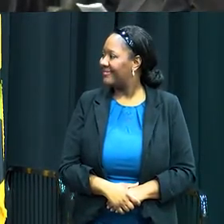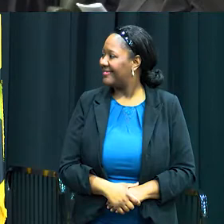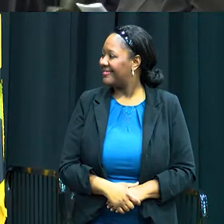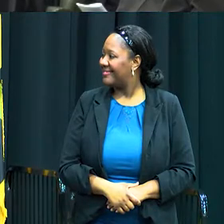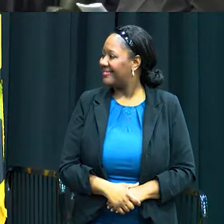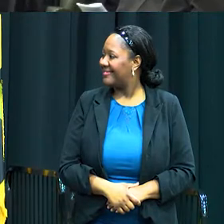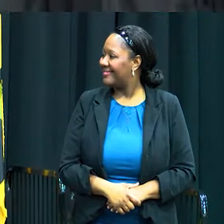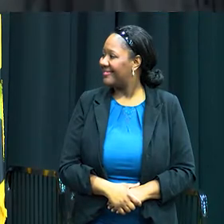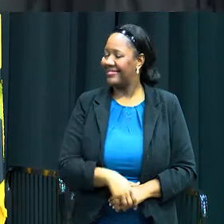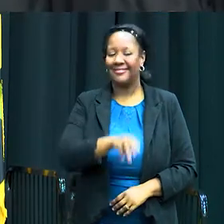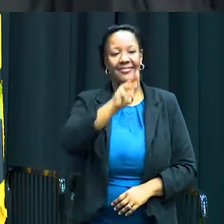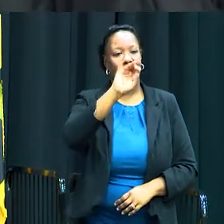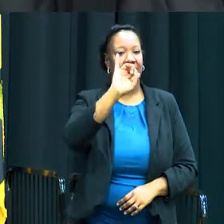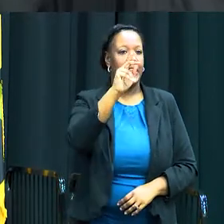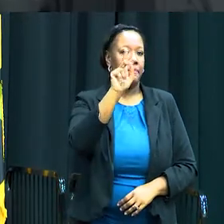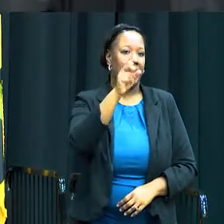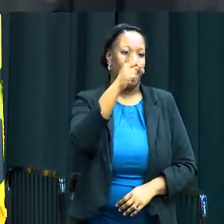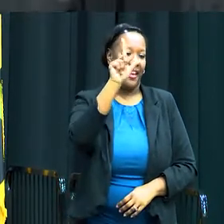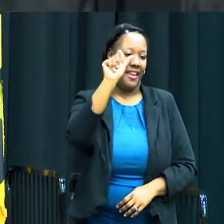Michaela Nicole Edwards, honors.